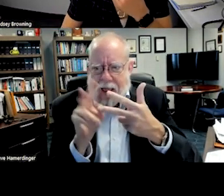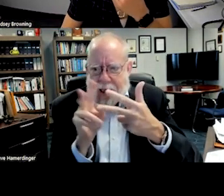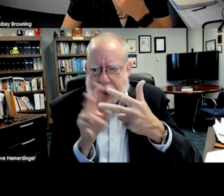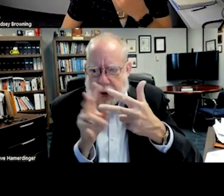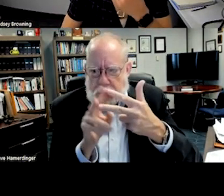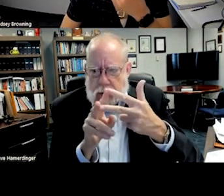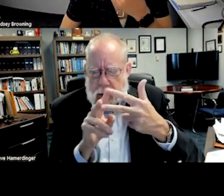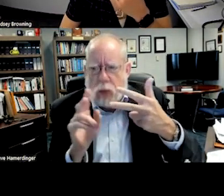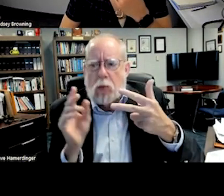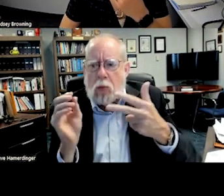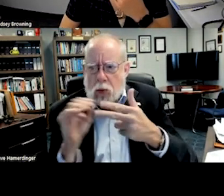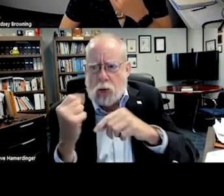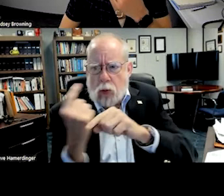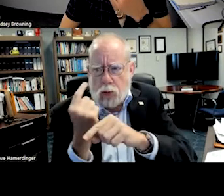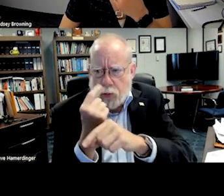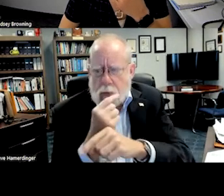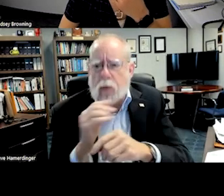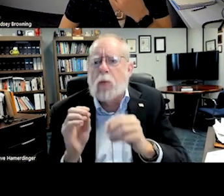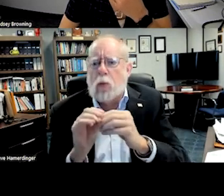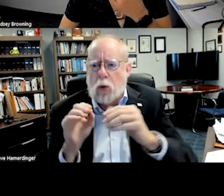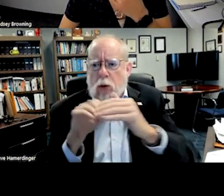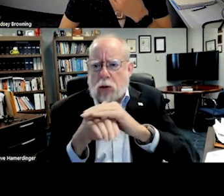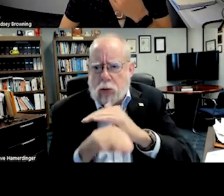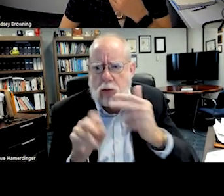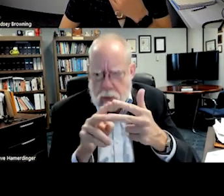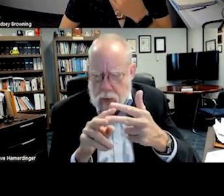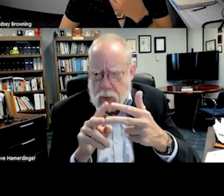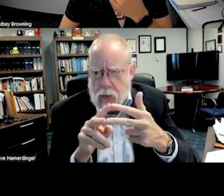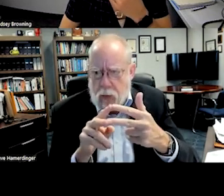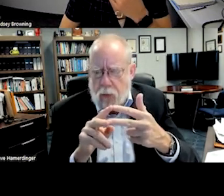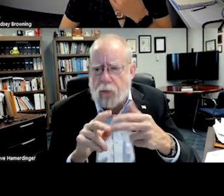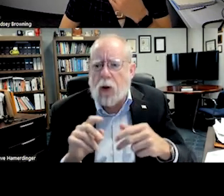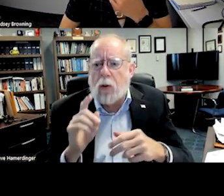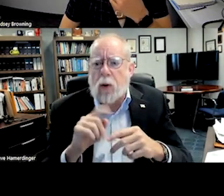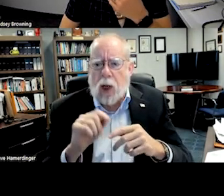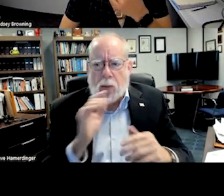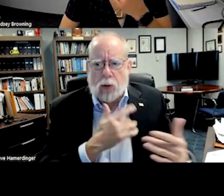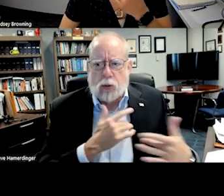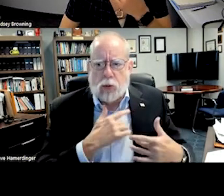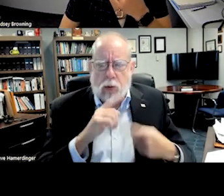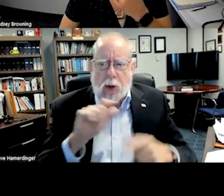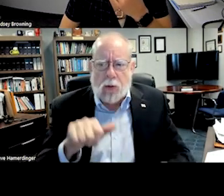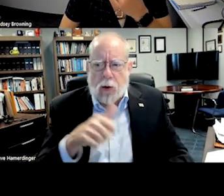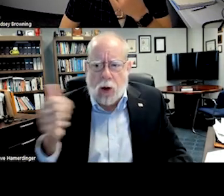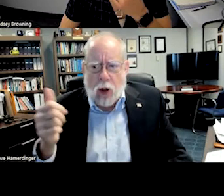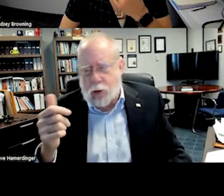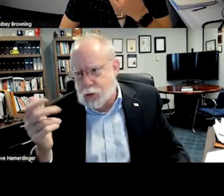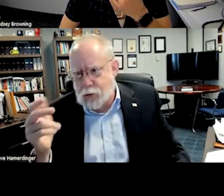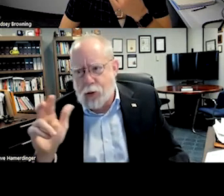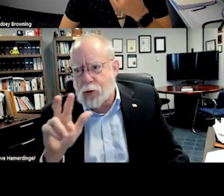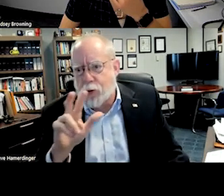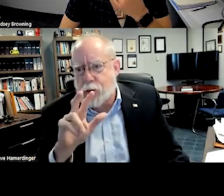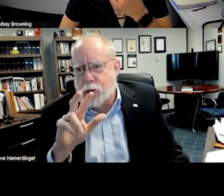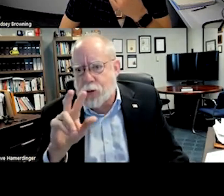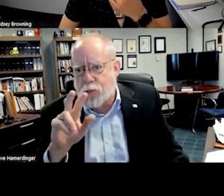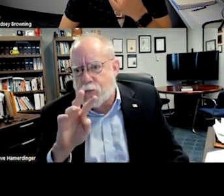And we've discussed on how to create the last two of the three that I mentioned, to provide access to the individual who's calling, and to